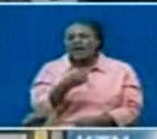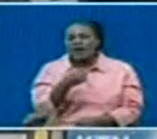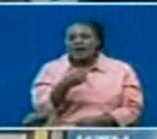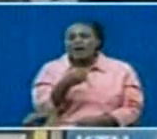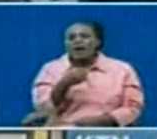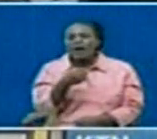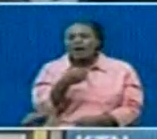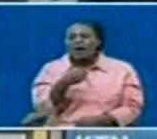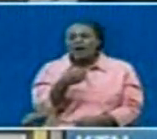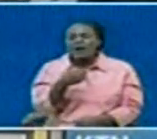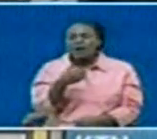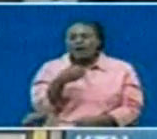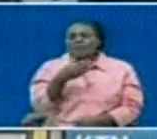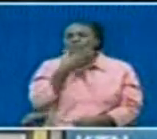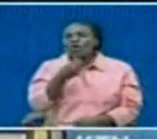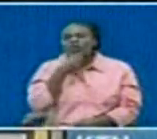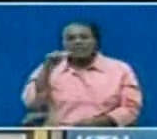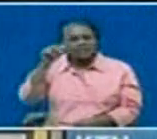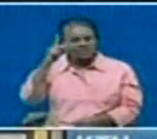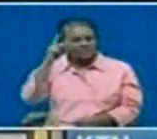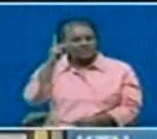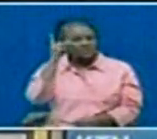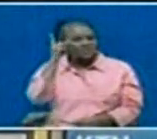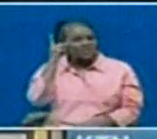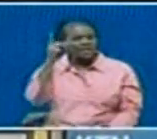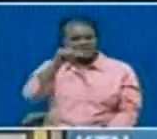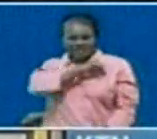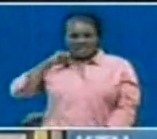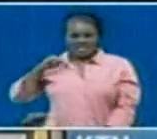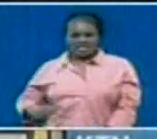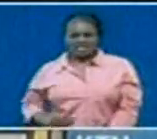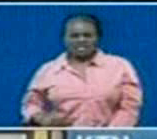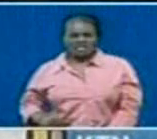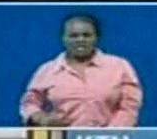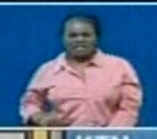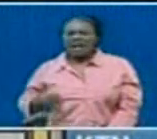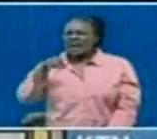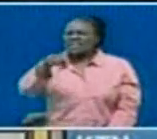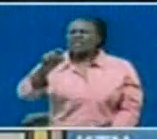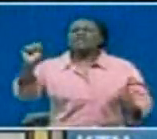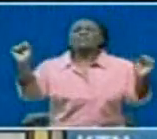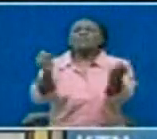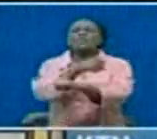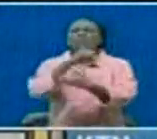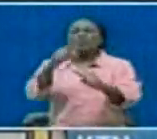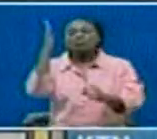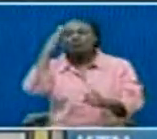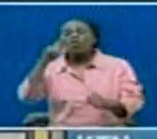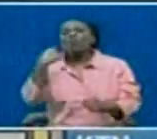was Chinese. Miss, she said she was not able to, because they all look the